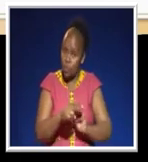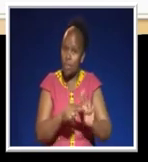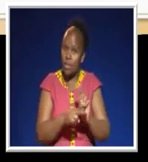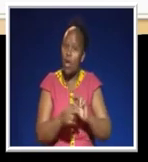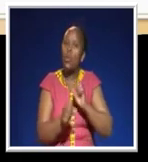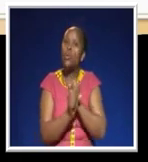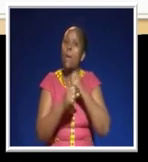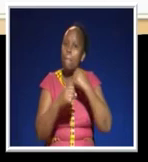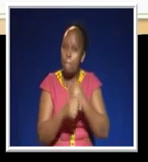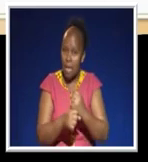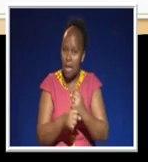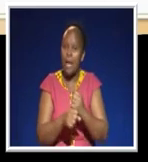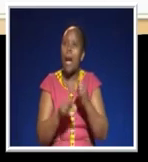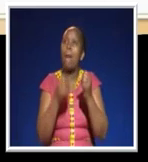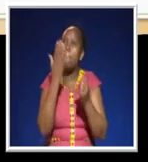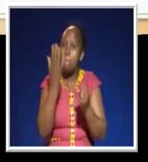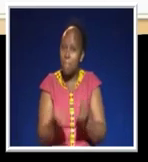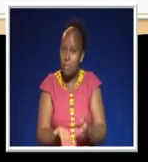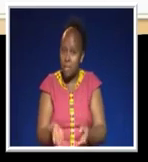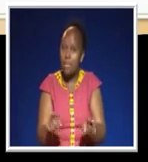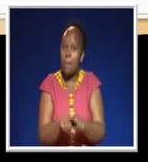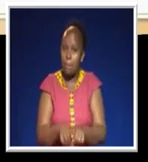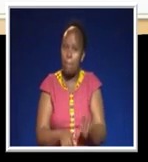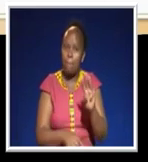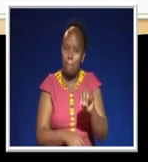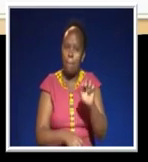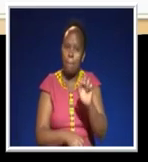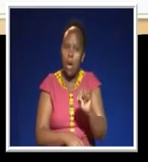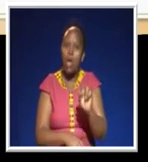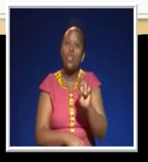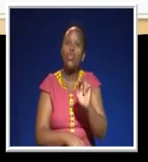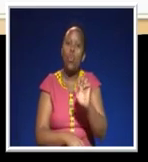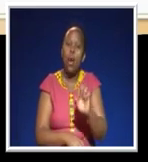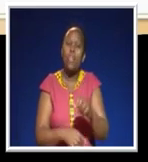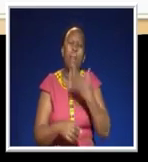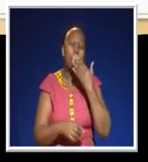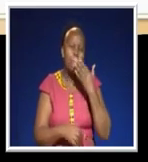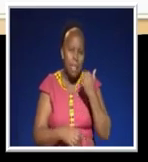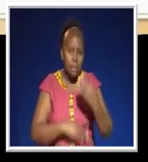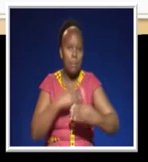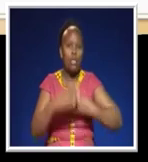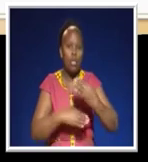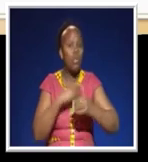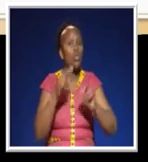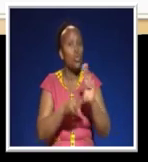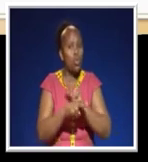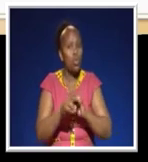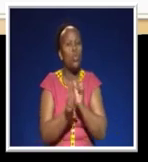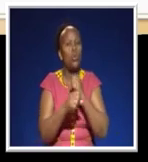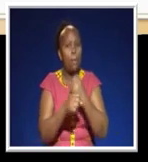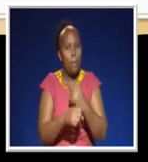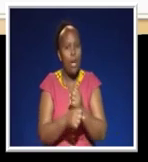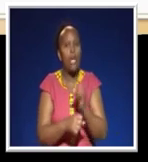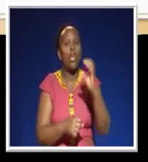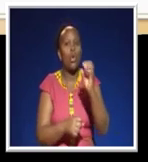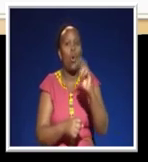for making compost manure. The suitable materials to use for making